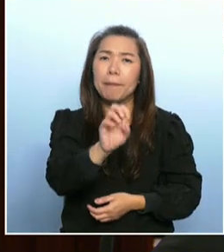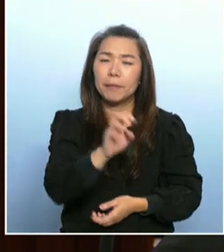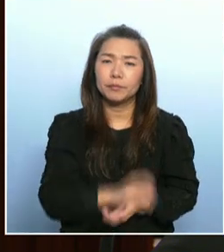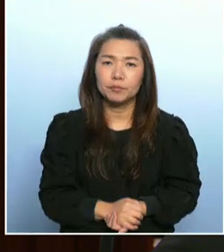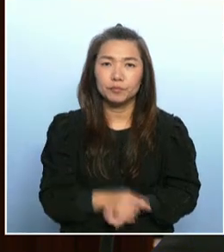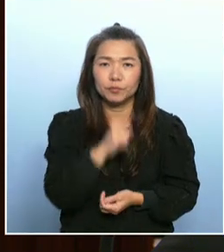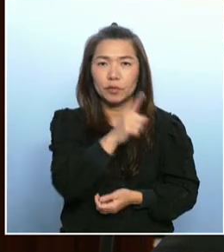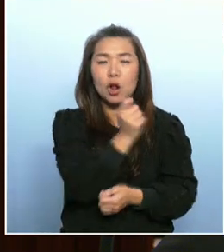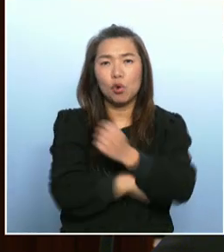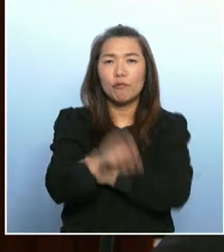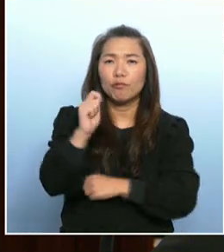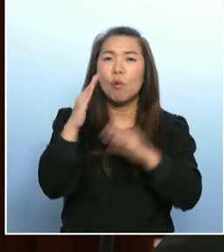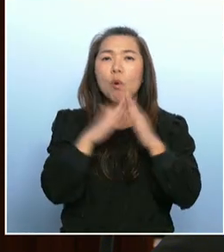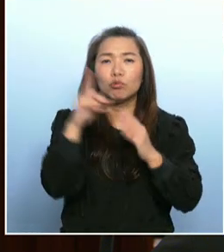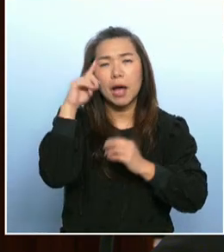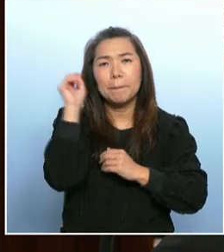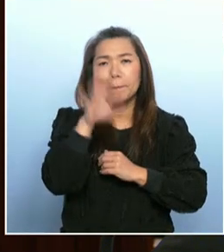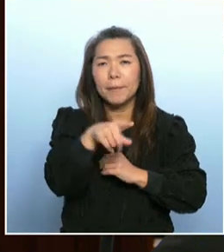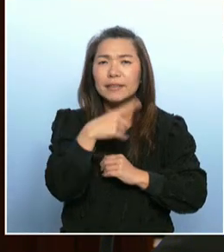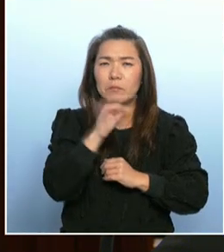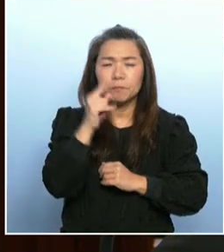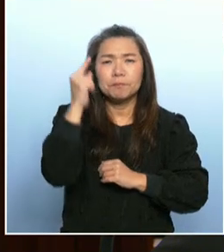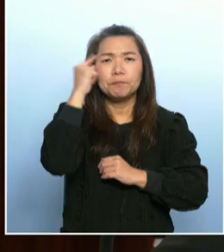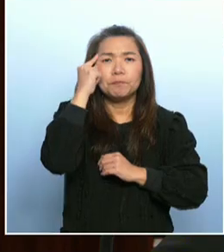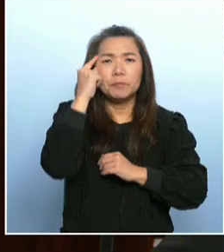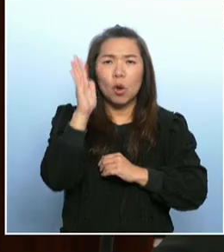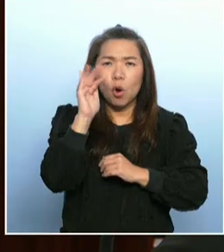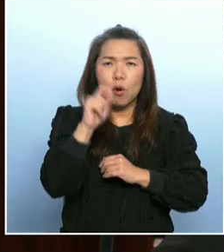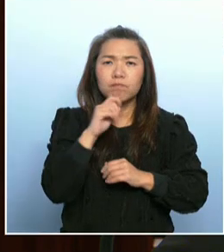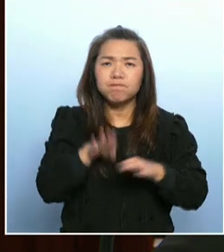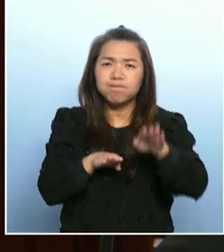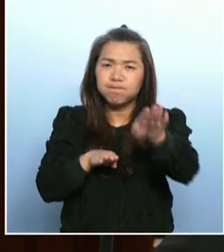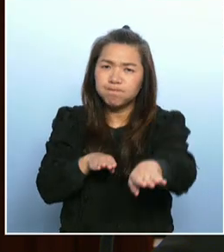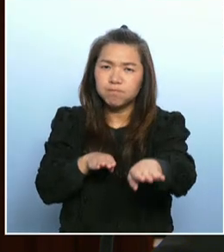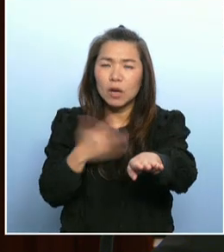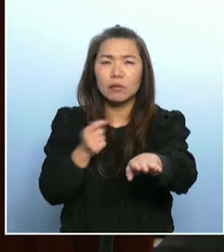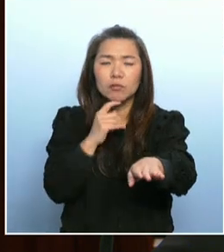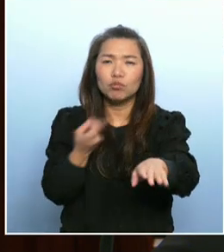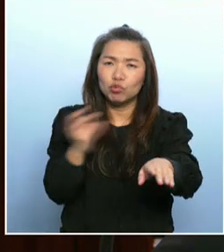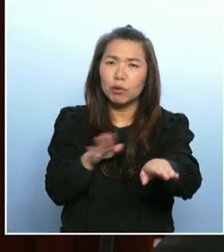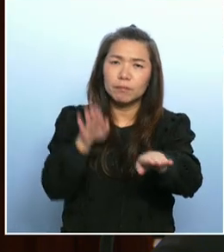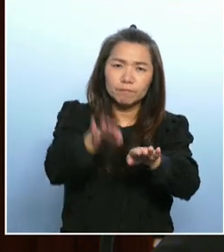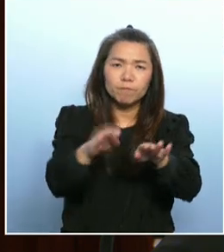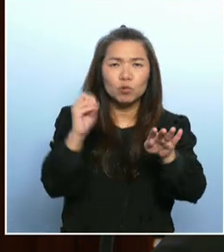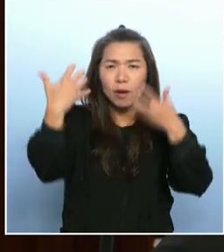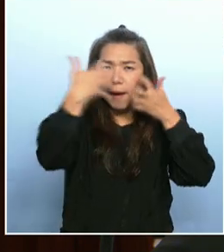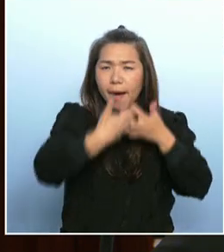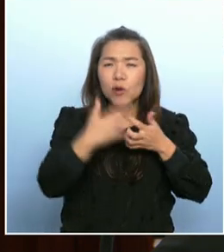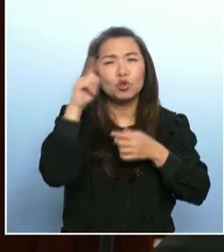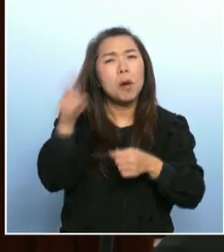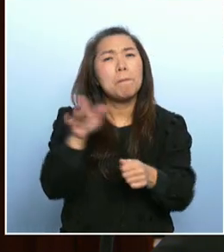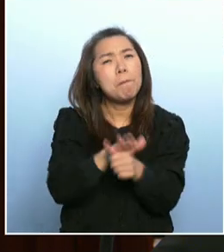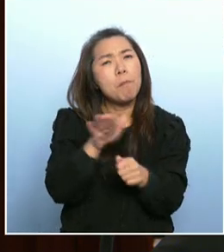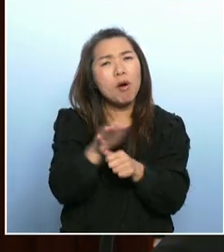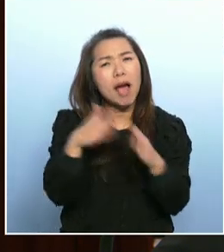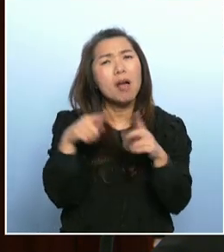the service offered. And they're happy to work with the care homes. So I wonder if the administration will allow the family members